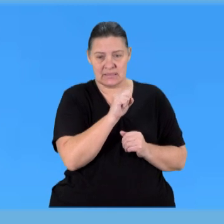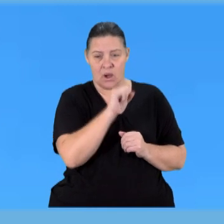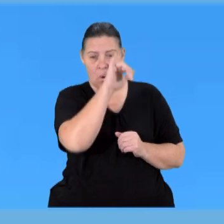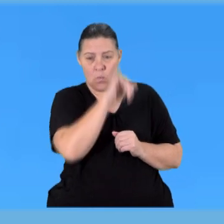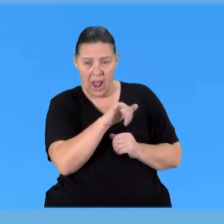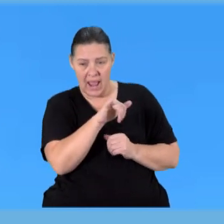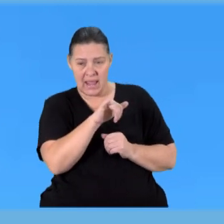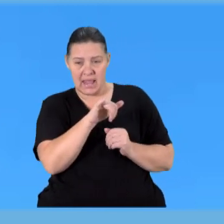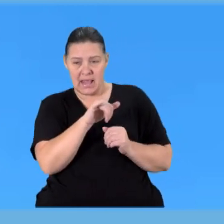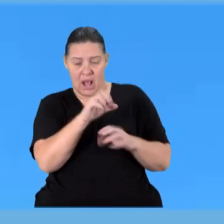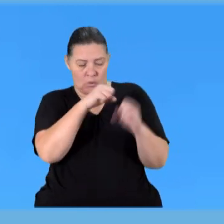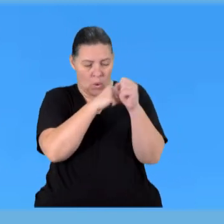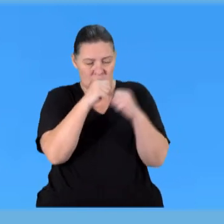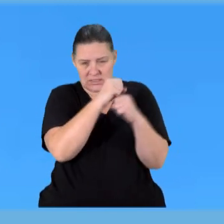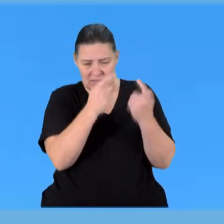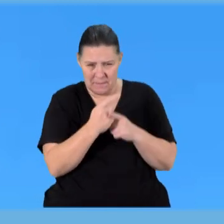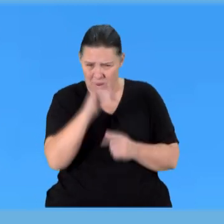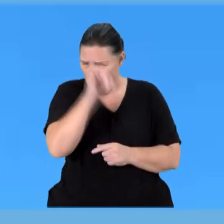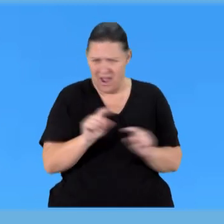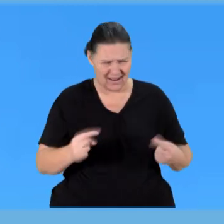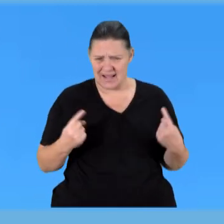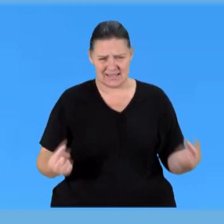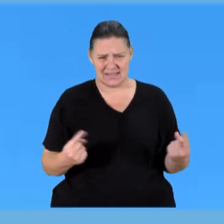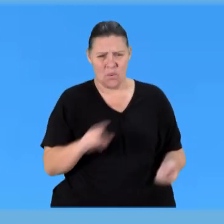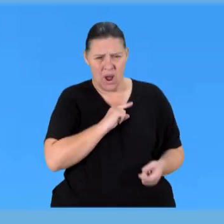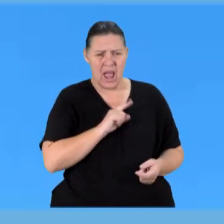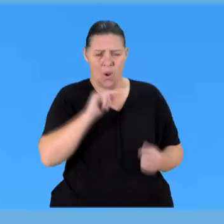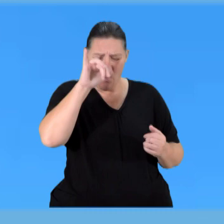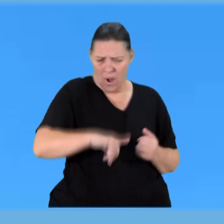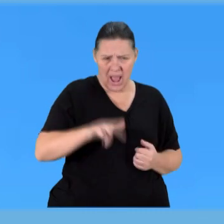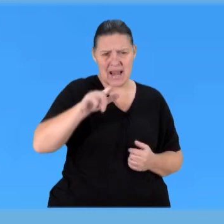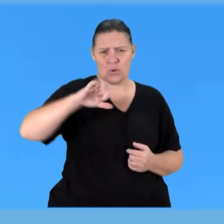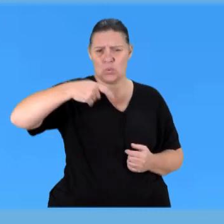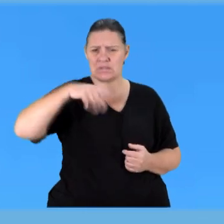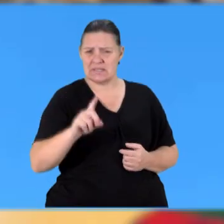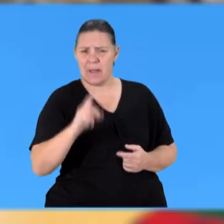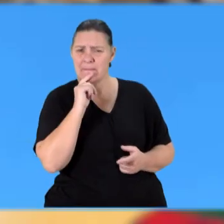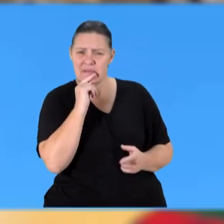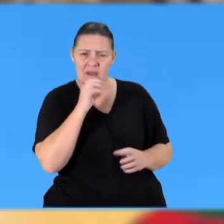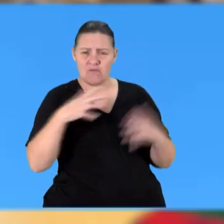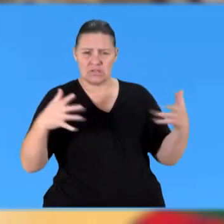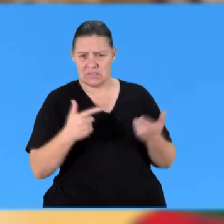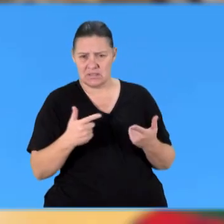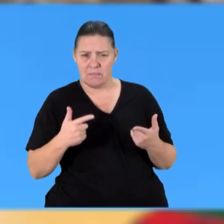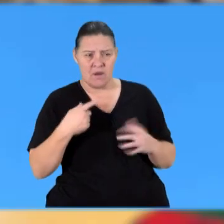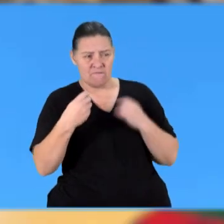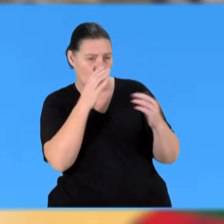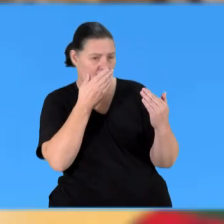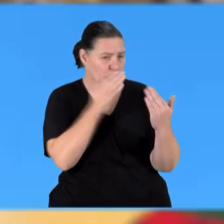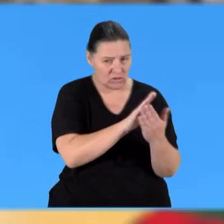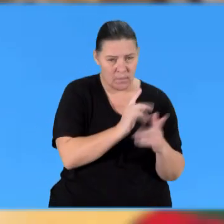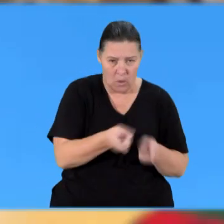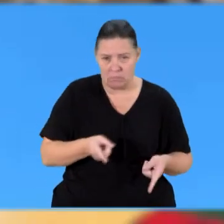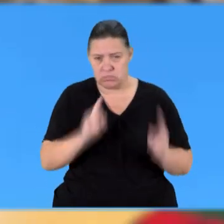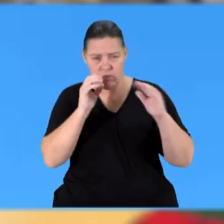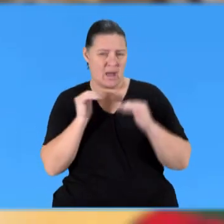now Y is a liquid. So the particles of Y can't be closely packed together, because for them to be closely packed together, it means the forces